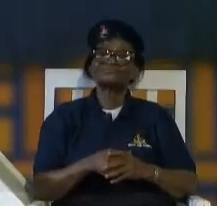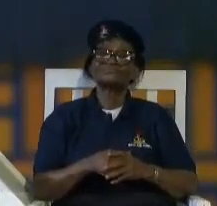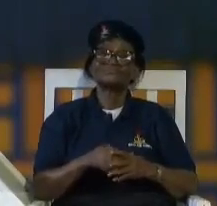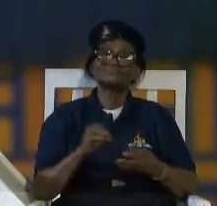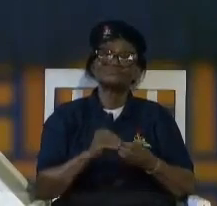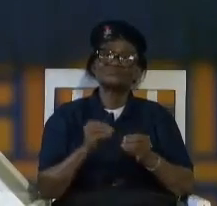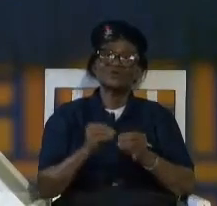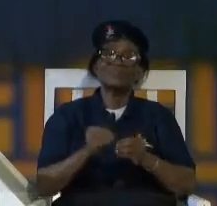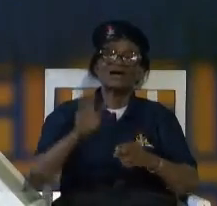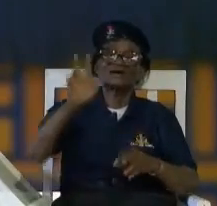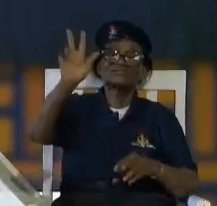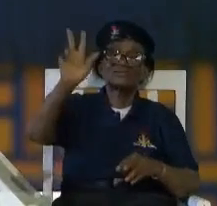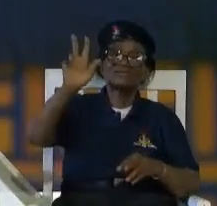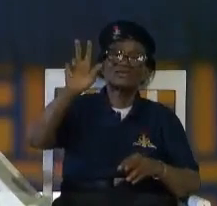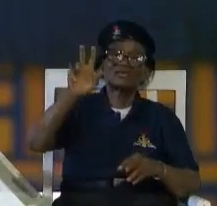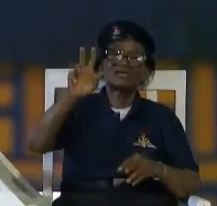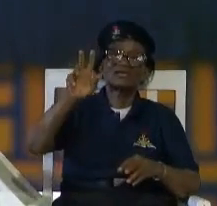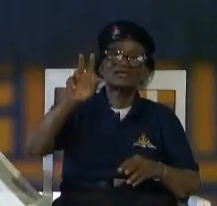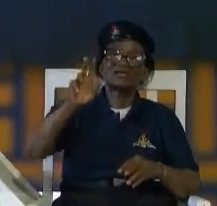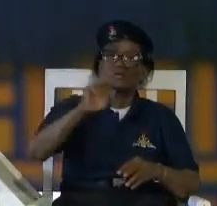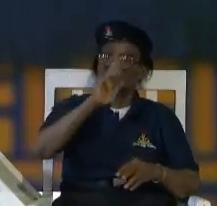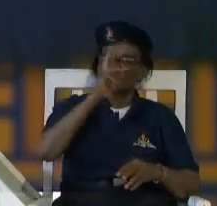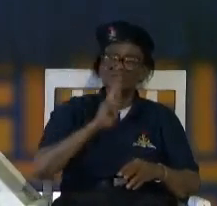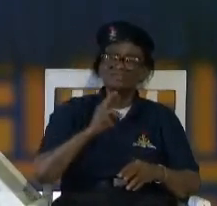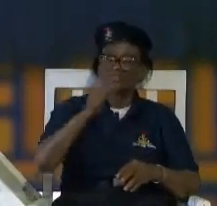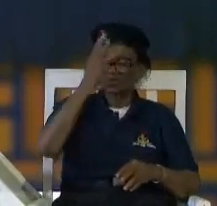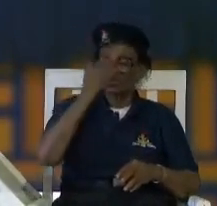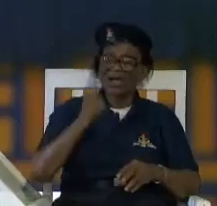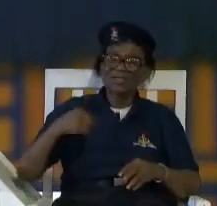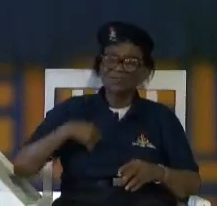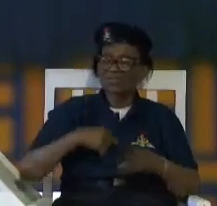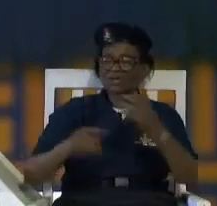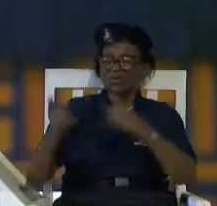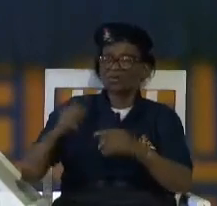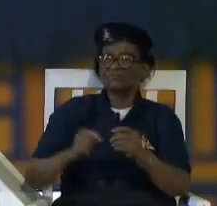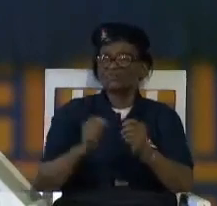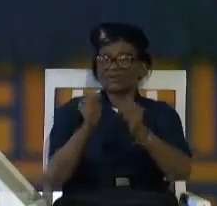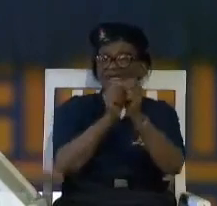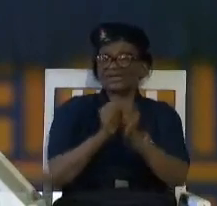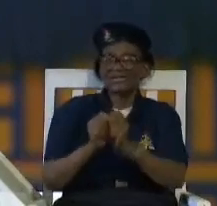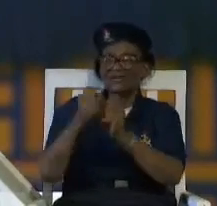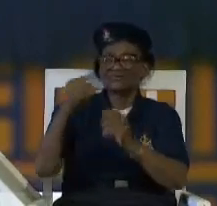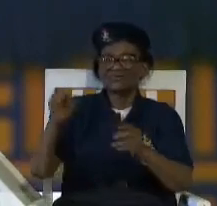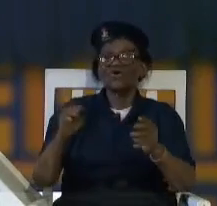Number three reason why we come together for conventions.